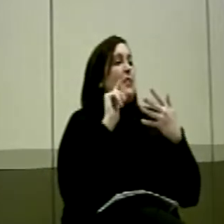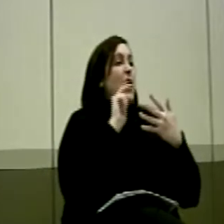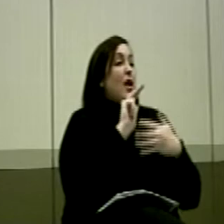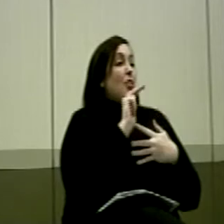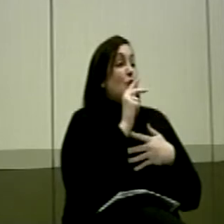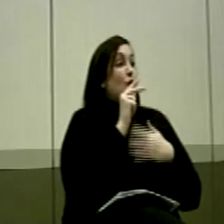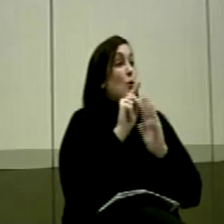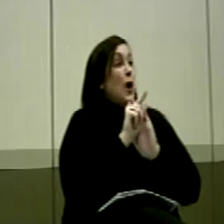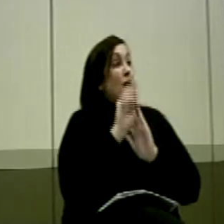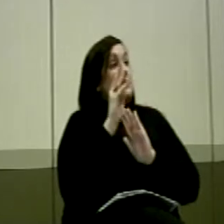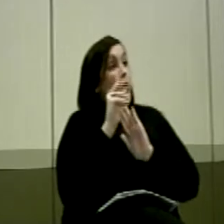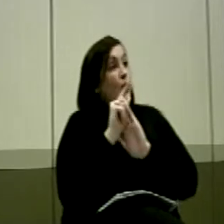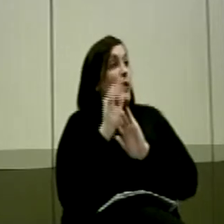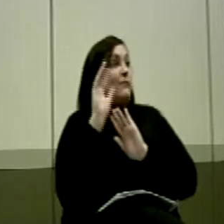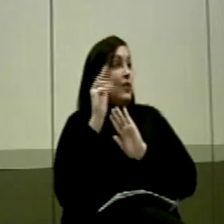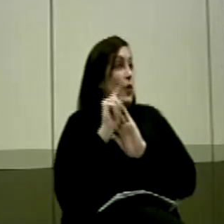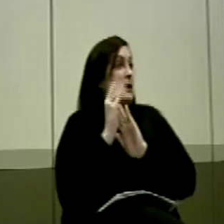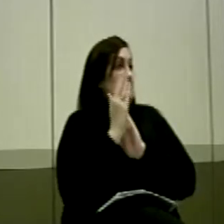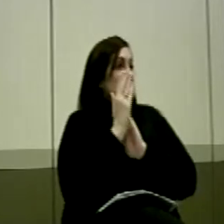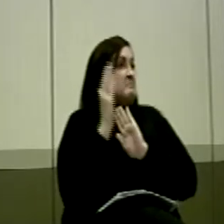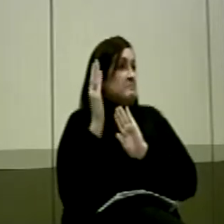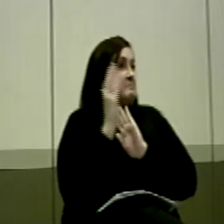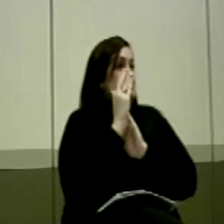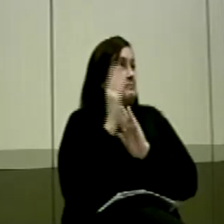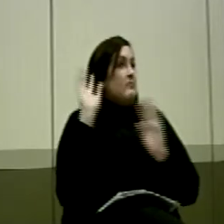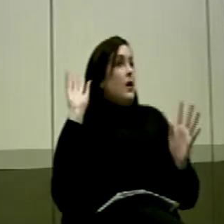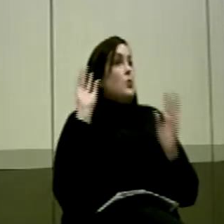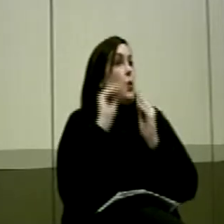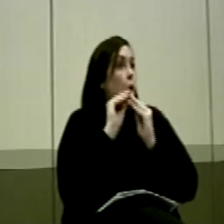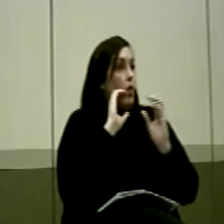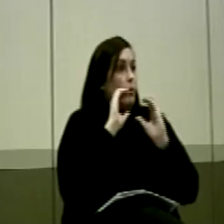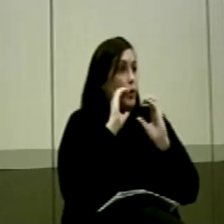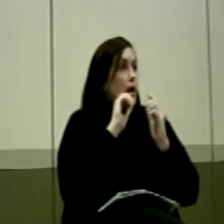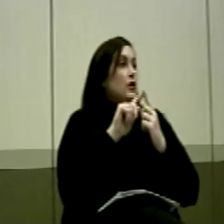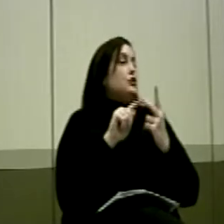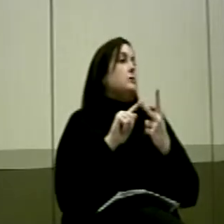total communication, deaf, hard of hearing classroom. Okay?